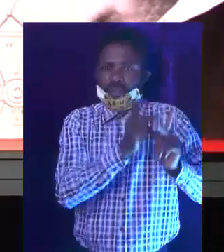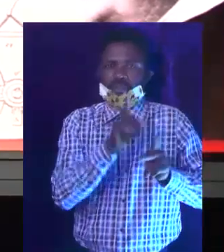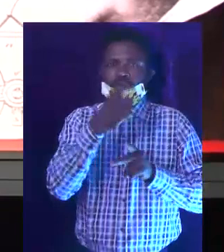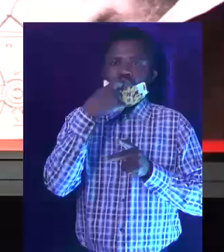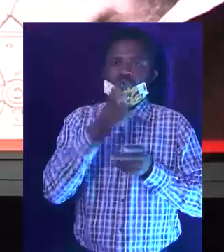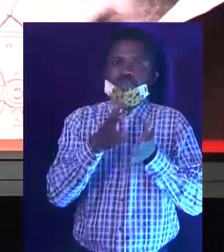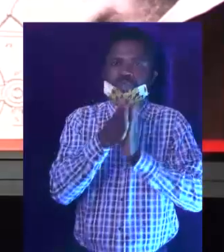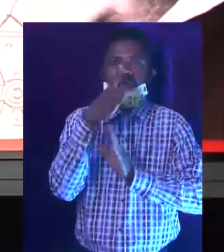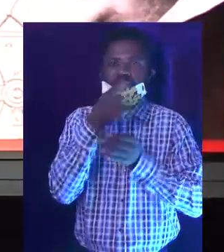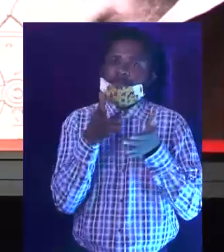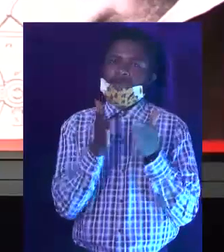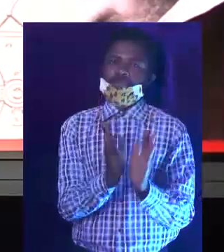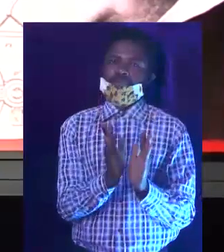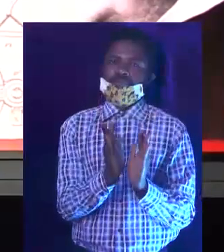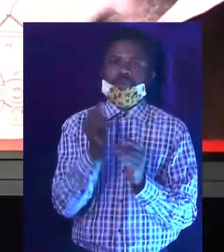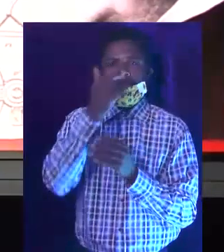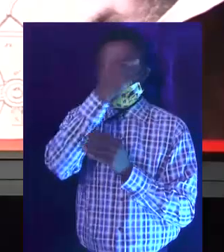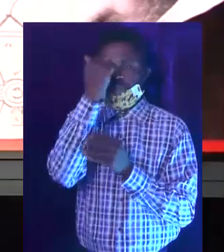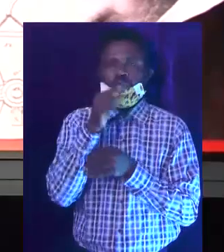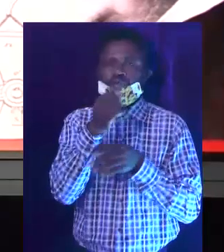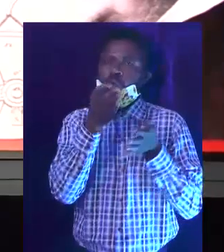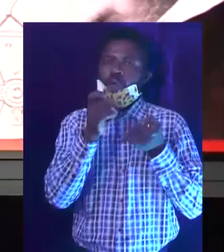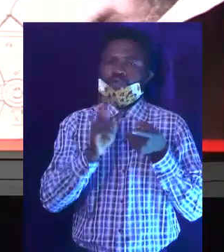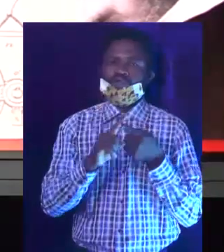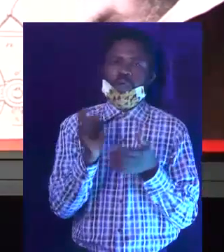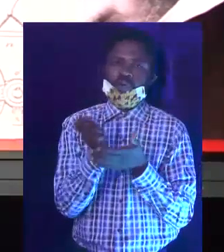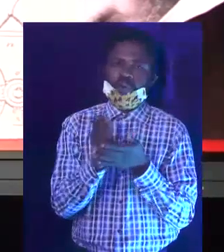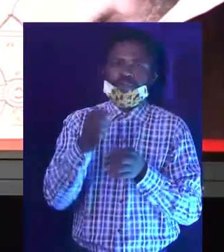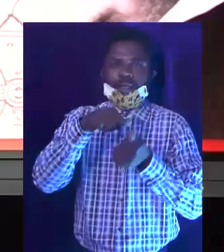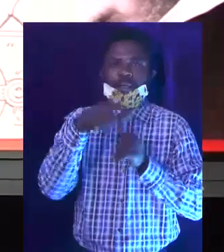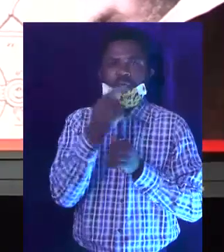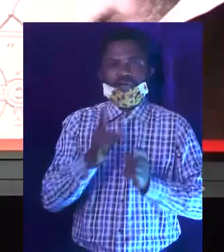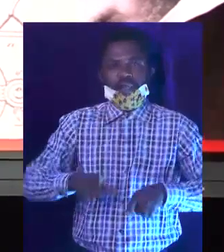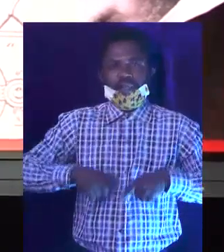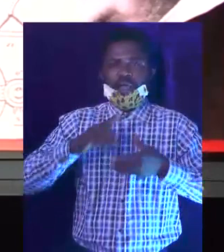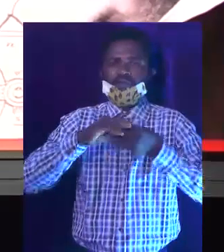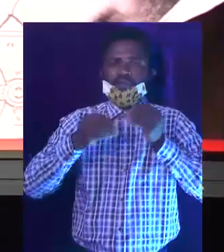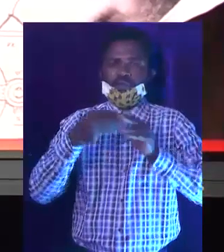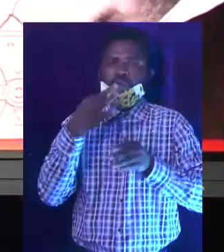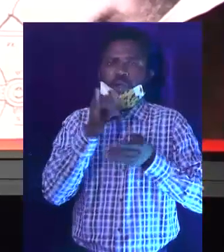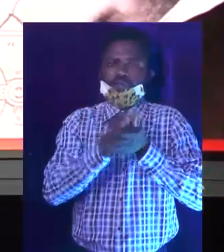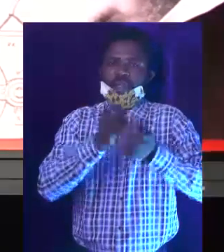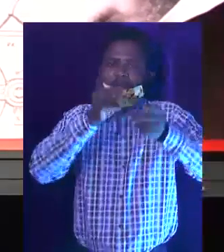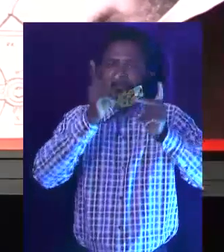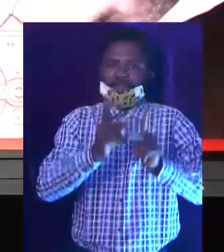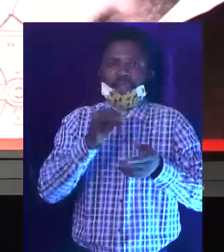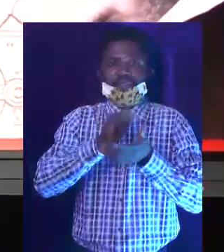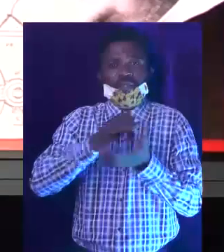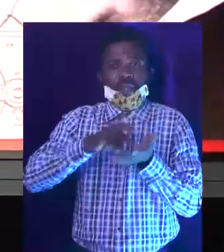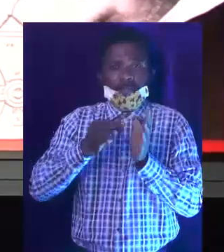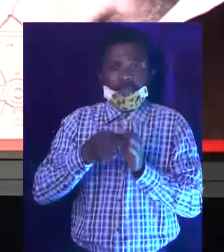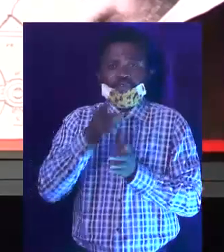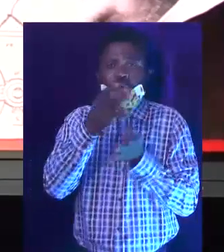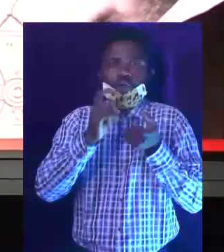permission from the person. Why? Because you want to write about the life story of that person.